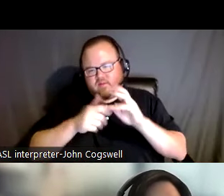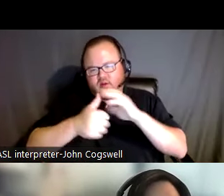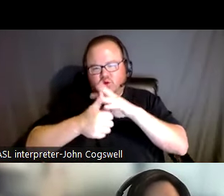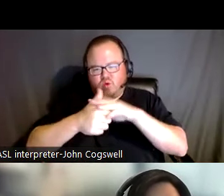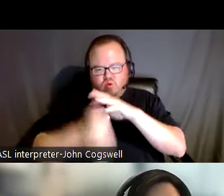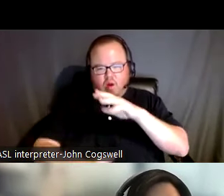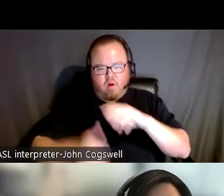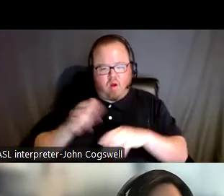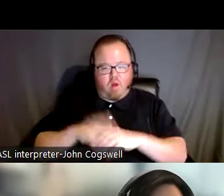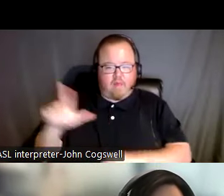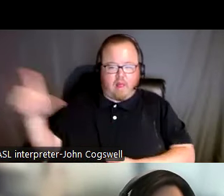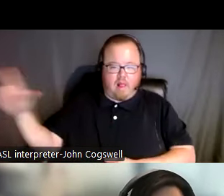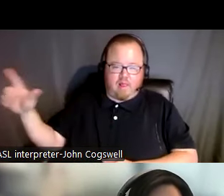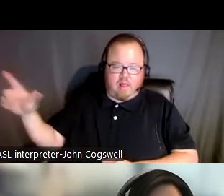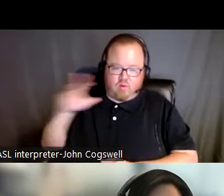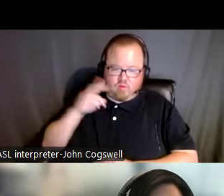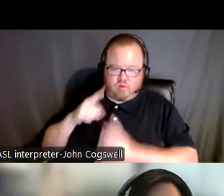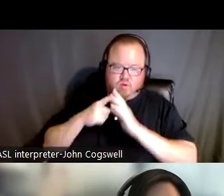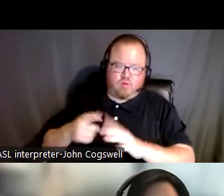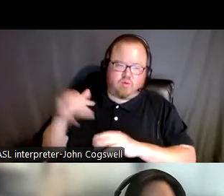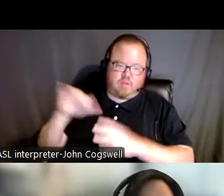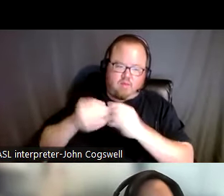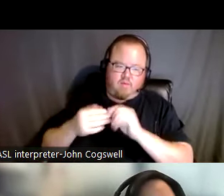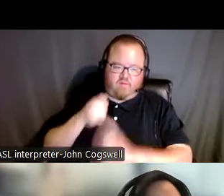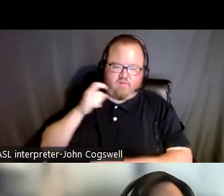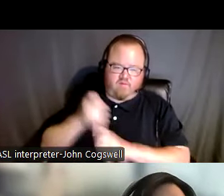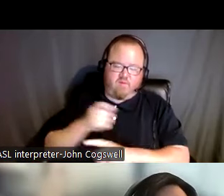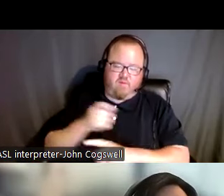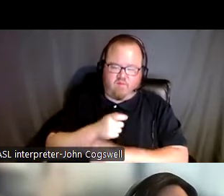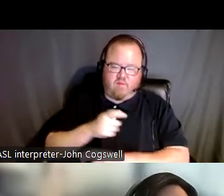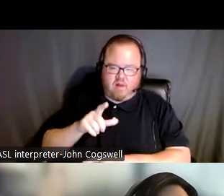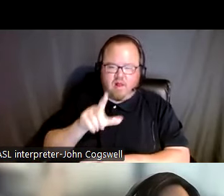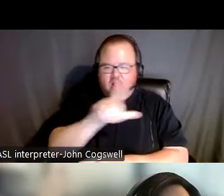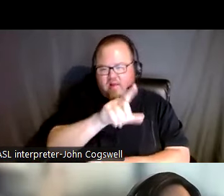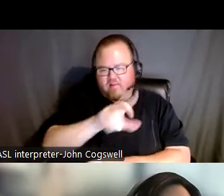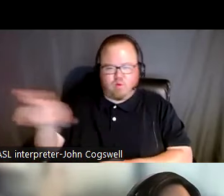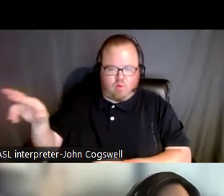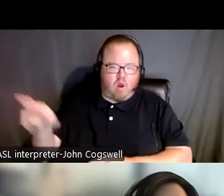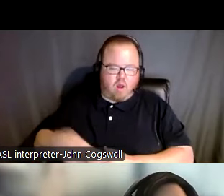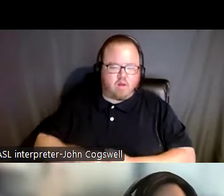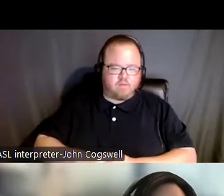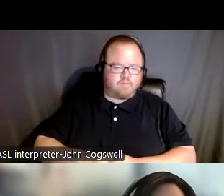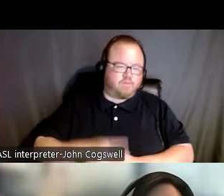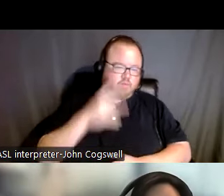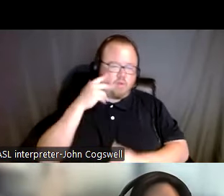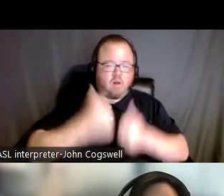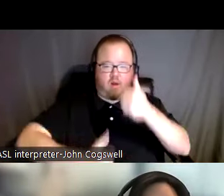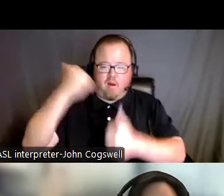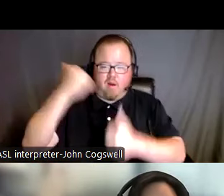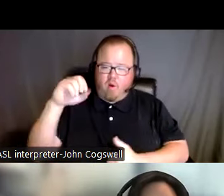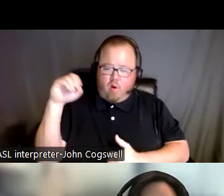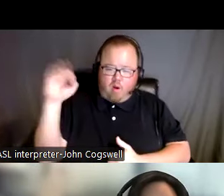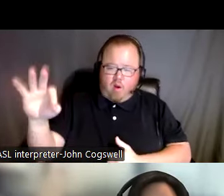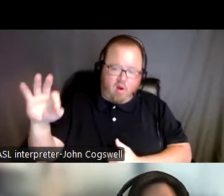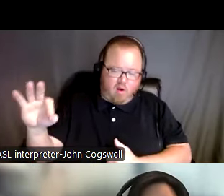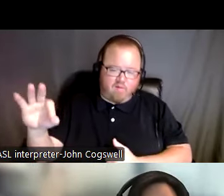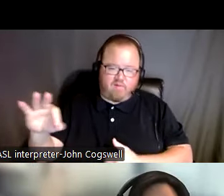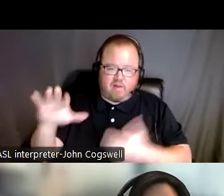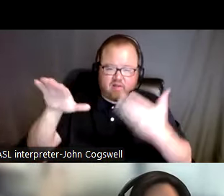same rank from left to right if you're reading from left to right. So then we are seeing that majority of